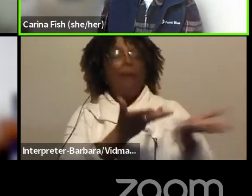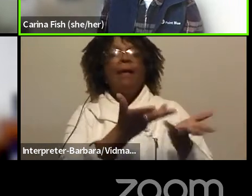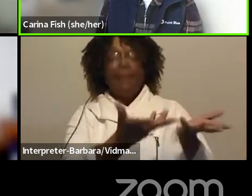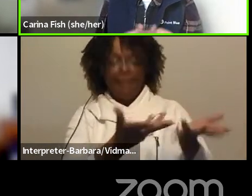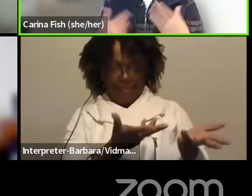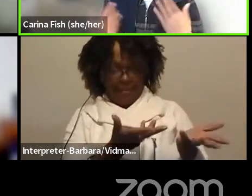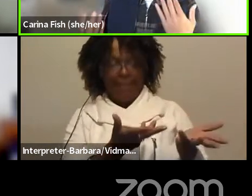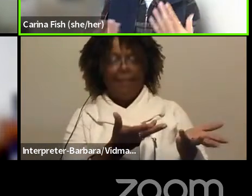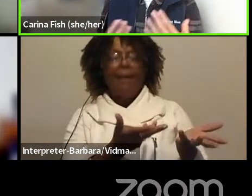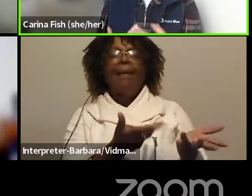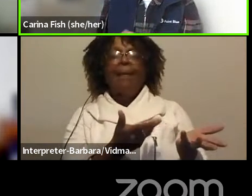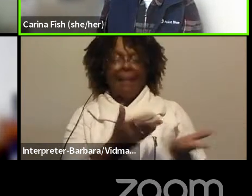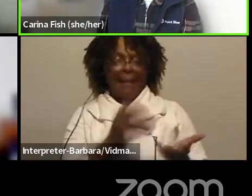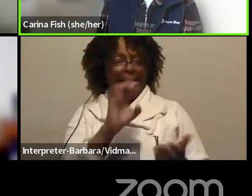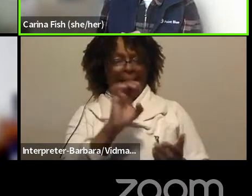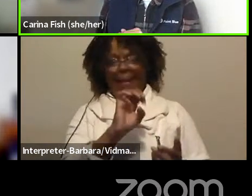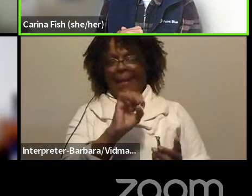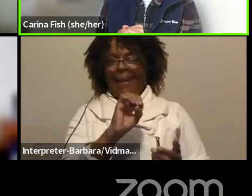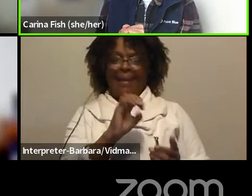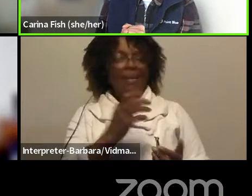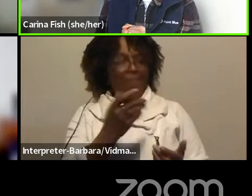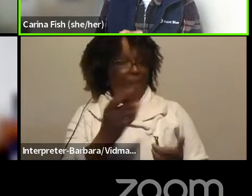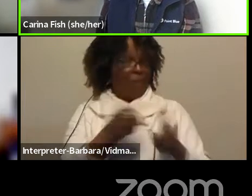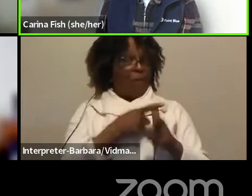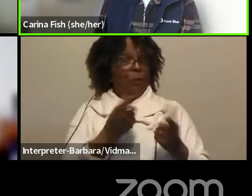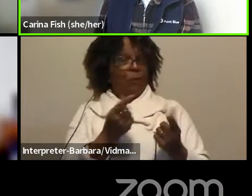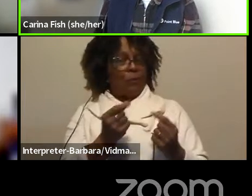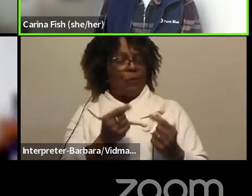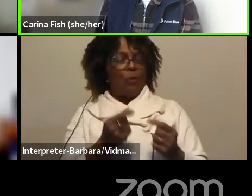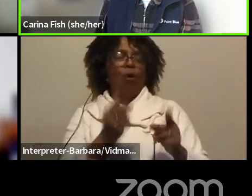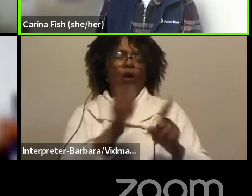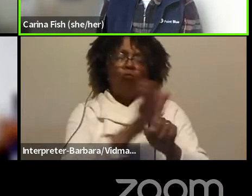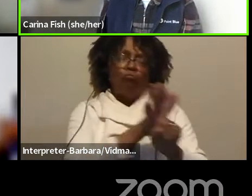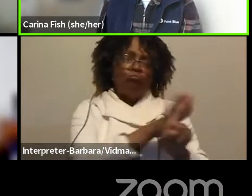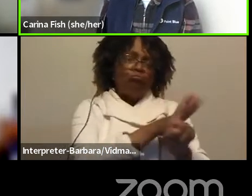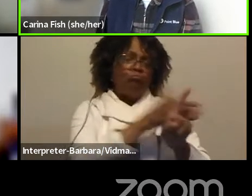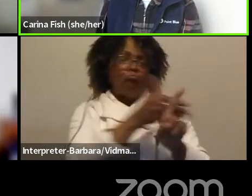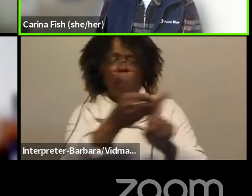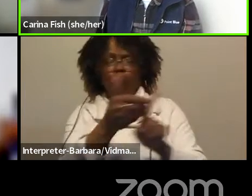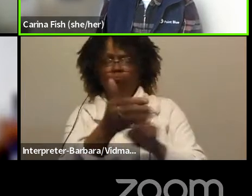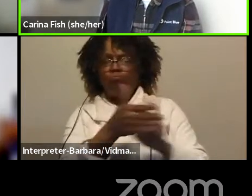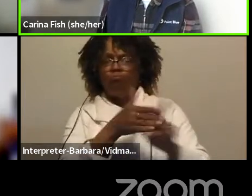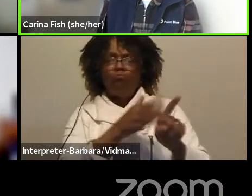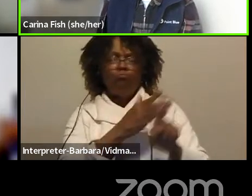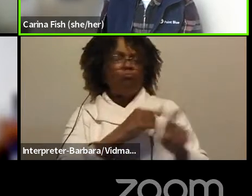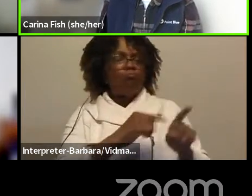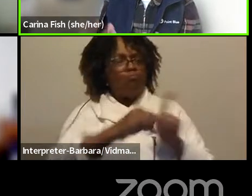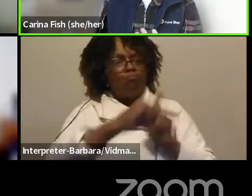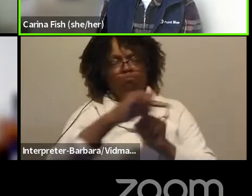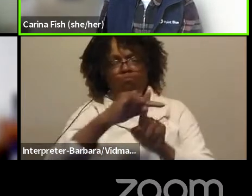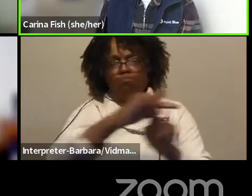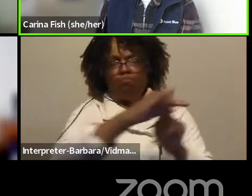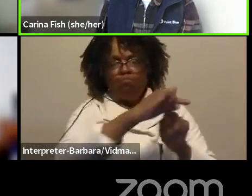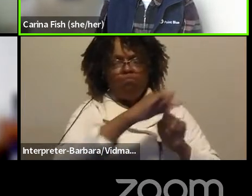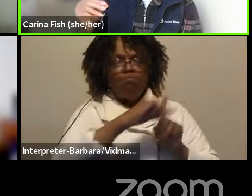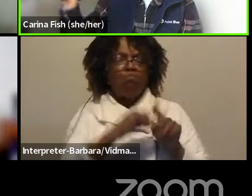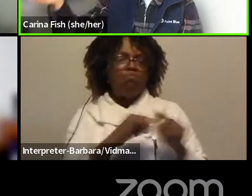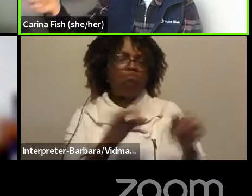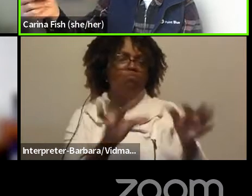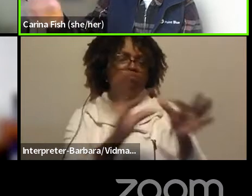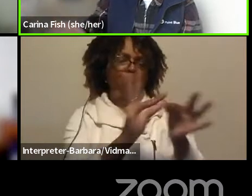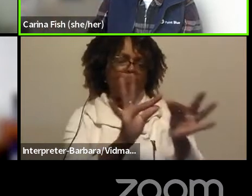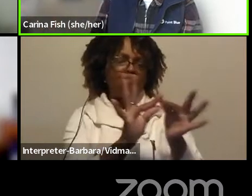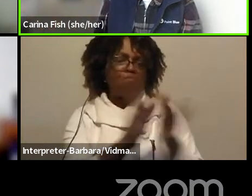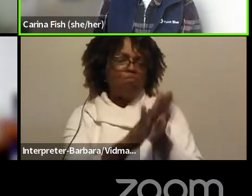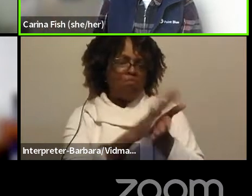their egos and say what a great job they're doing and whatnot. So it's pretty Machiavellian that way in terms of by any means necessary, getting to the goal